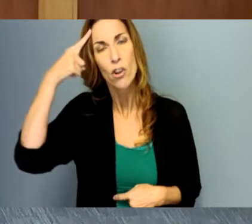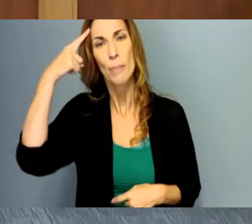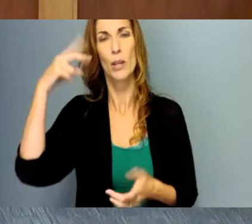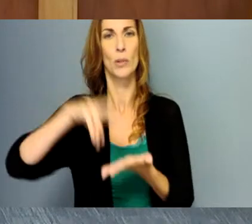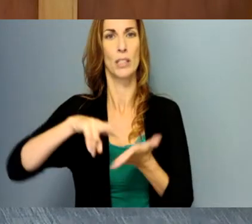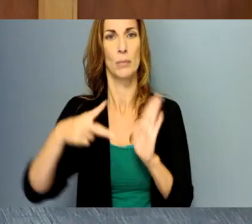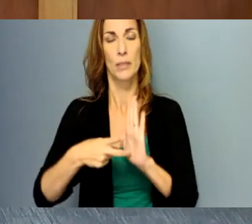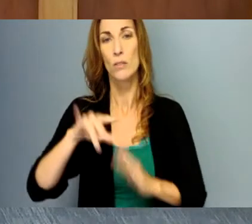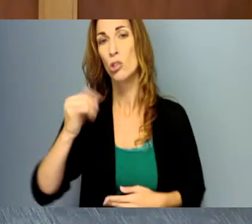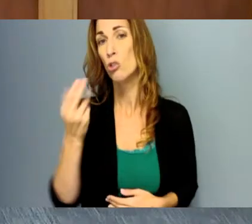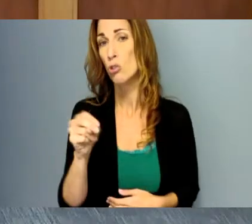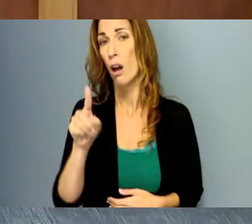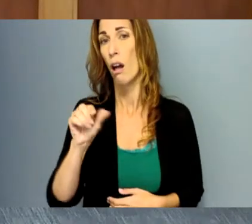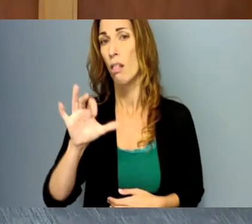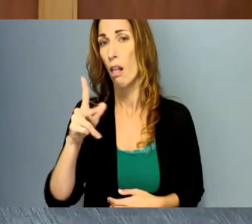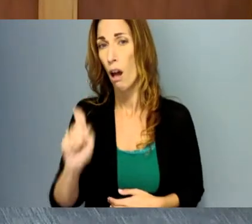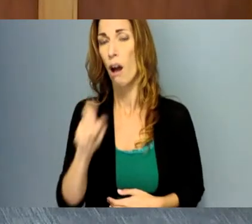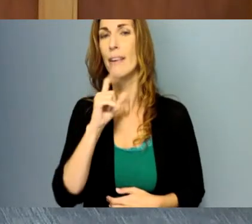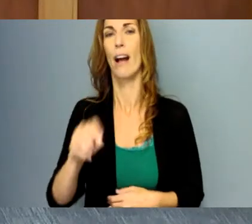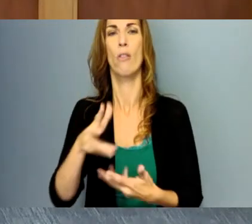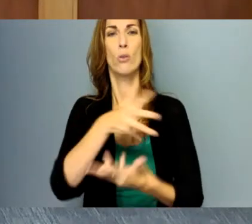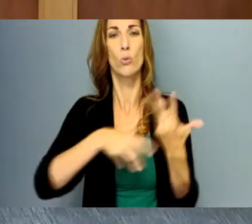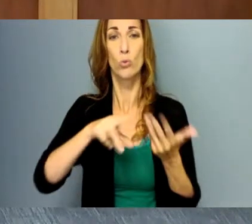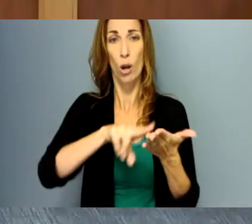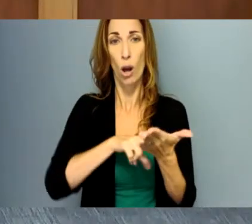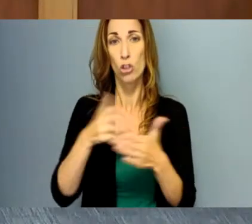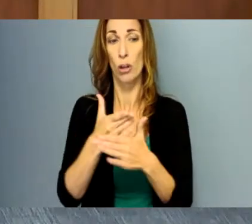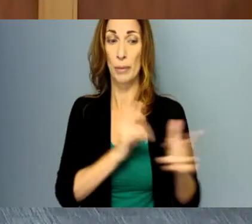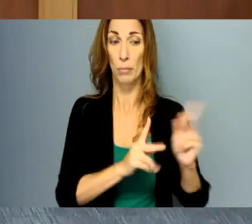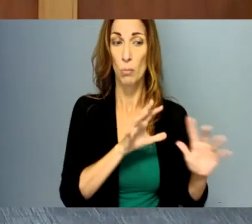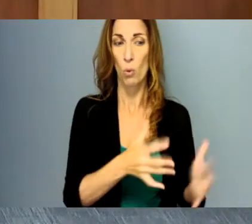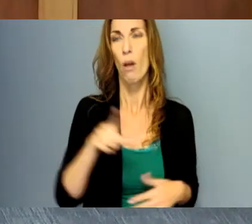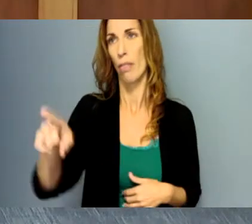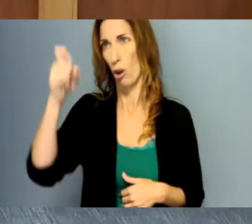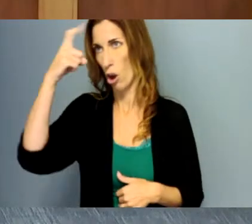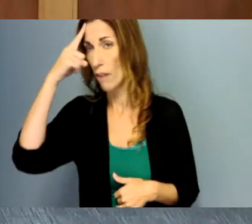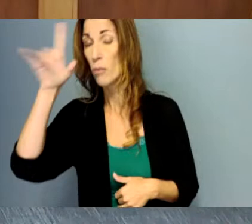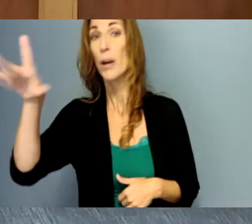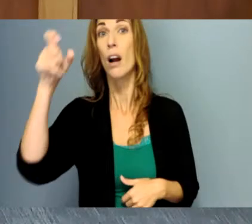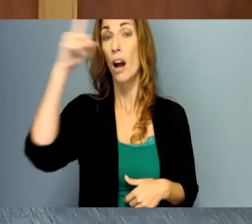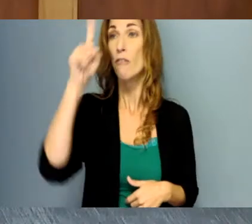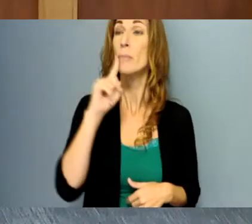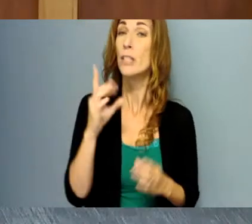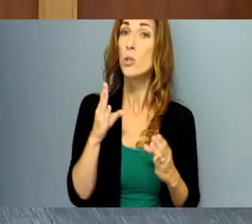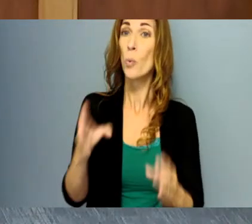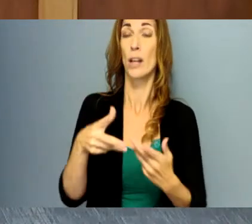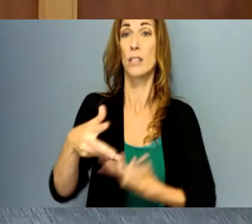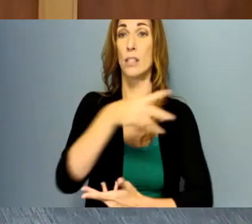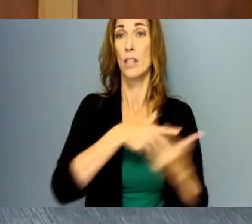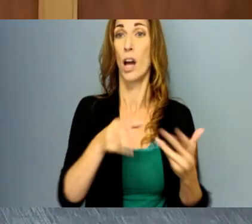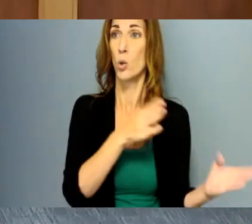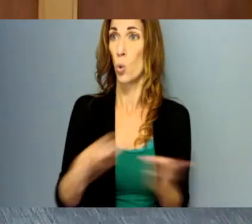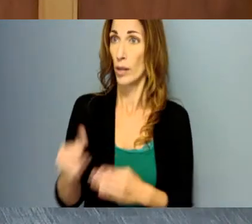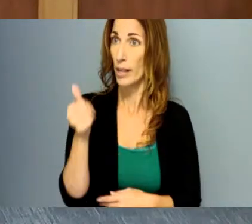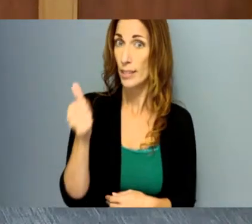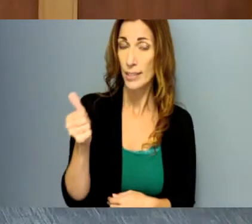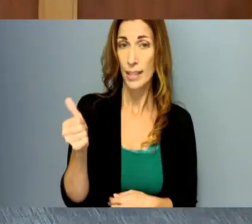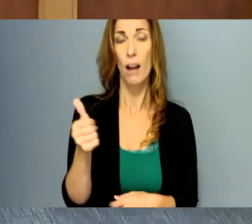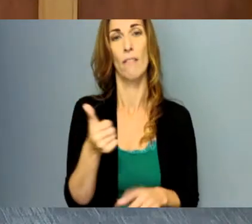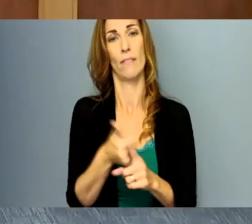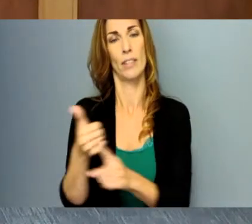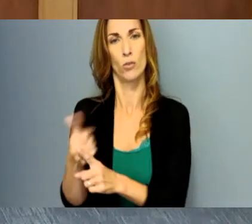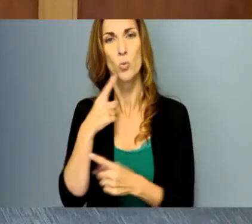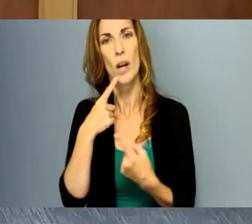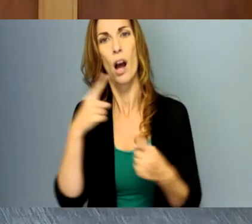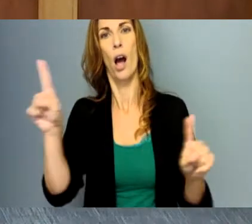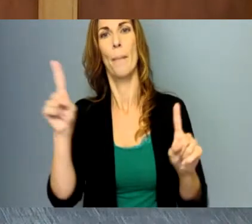Locke, and the social contract between people and their government. Government is the means by which society organizes itself in order to